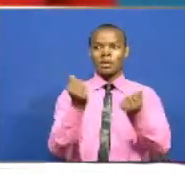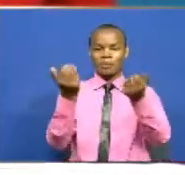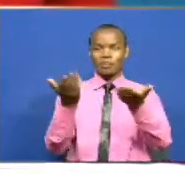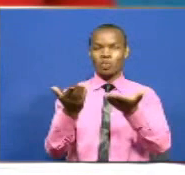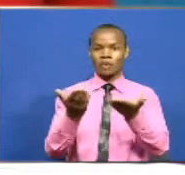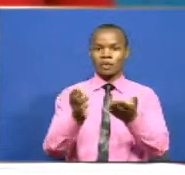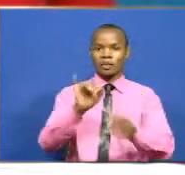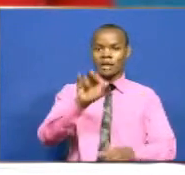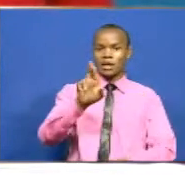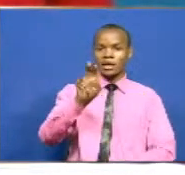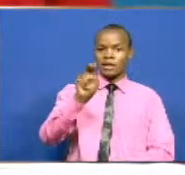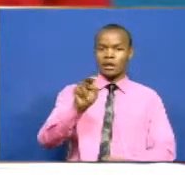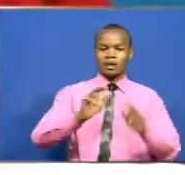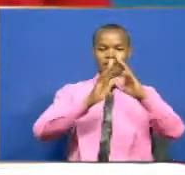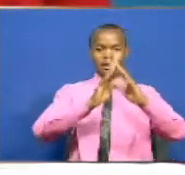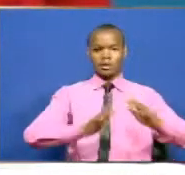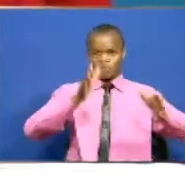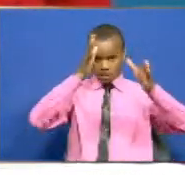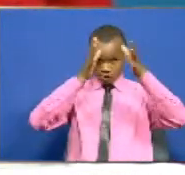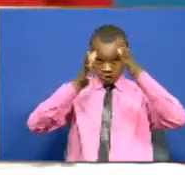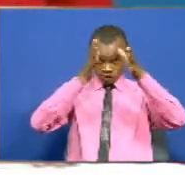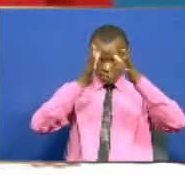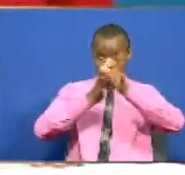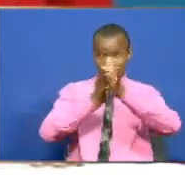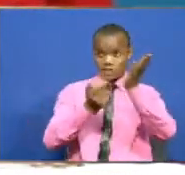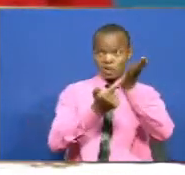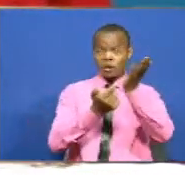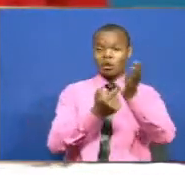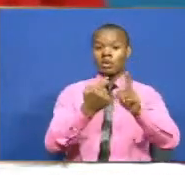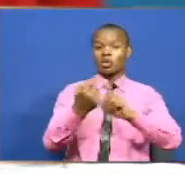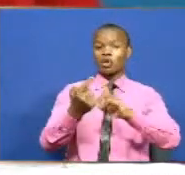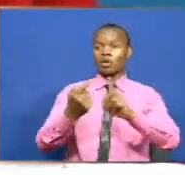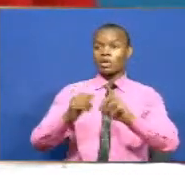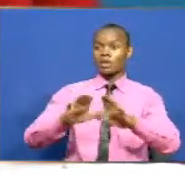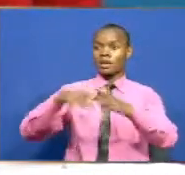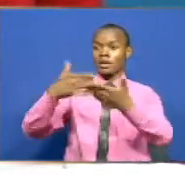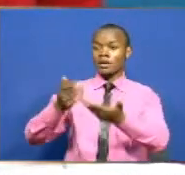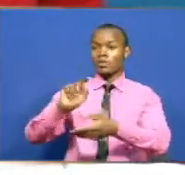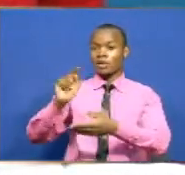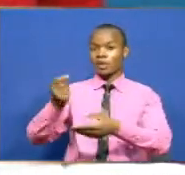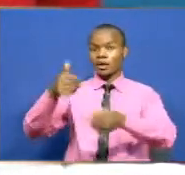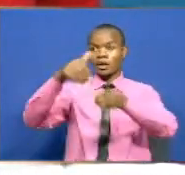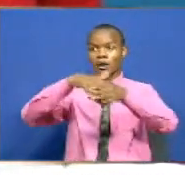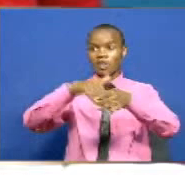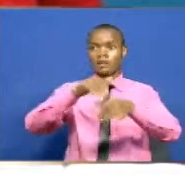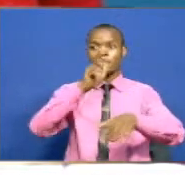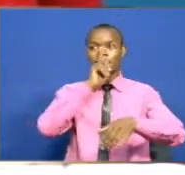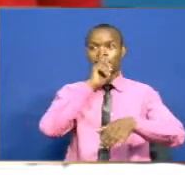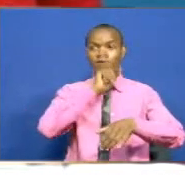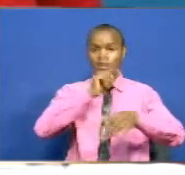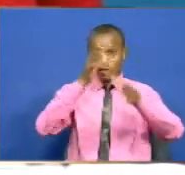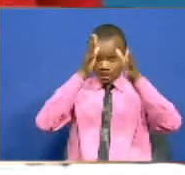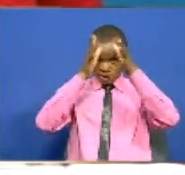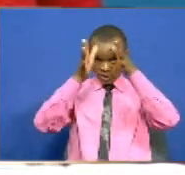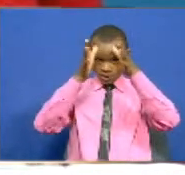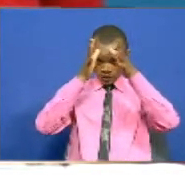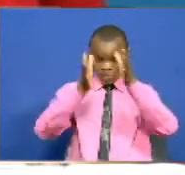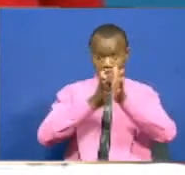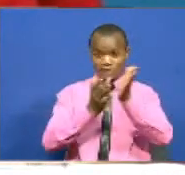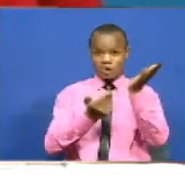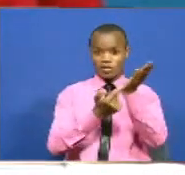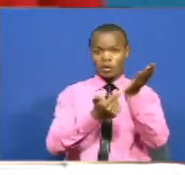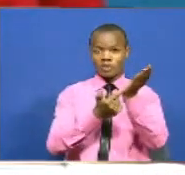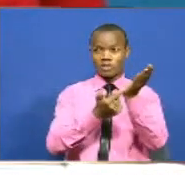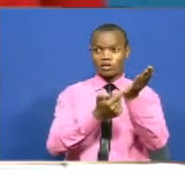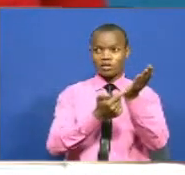of Innovation and Technology, talking about how Kenya has invested heavily on innovation in technology